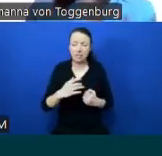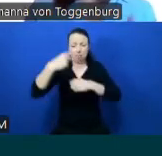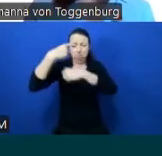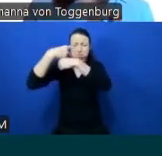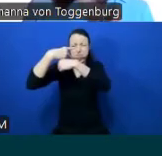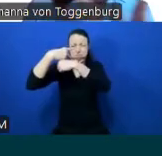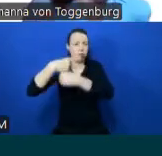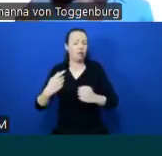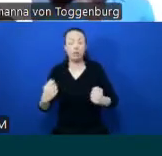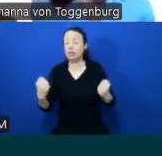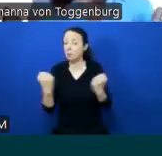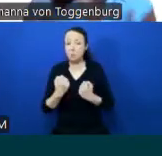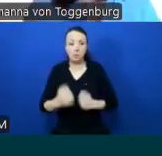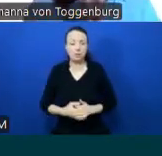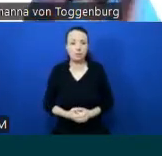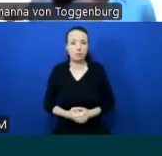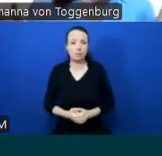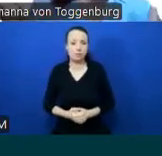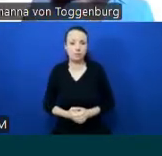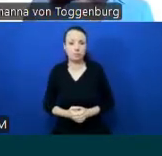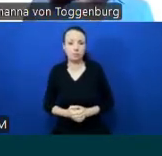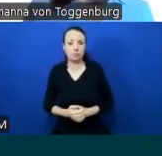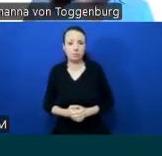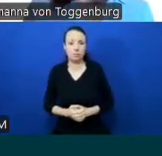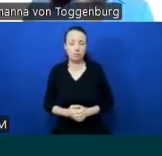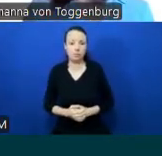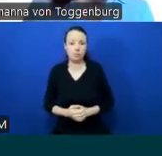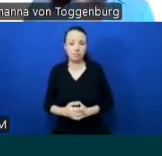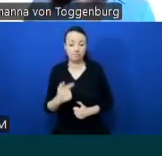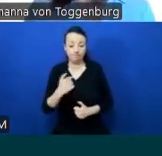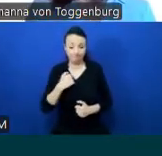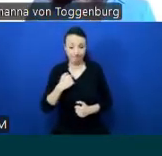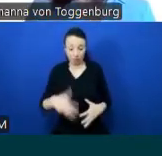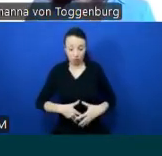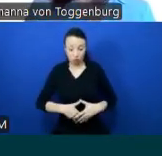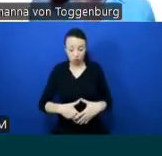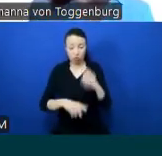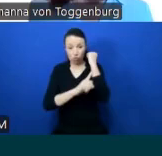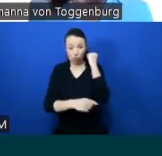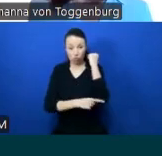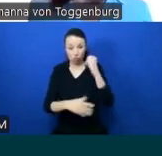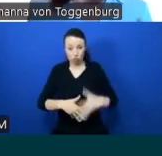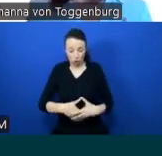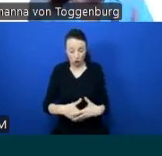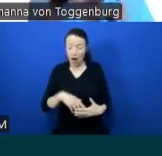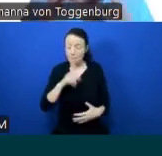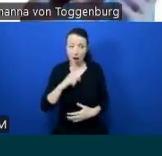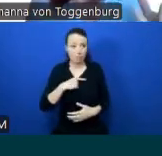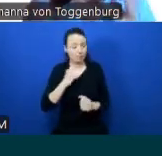First 1 year in pregnancy, I couldn't really go out during hot days, but then I couldn't really stay in